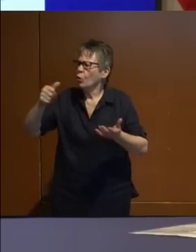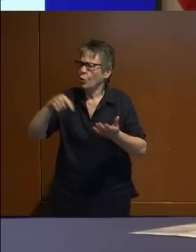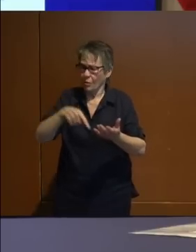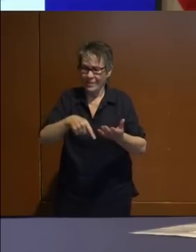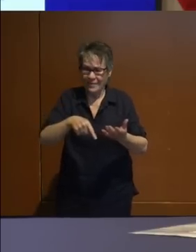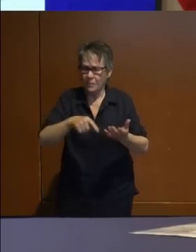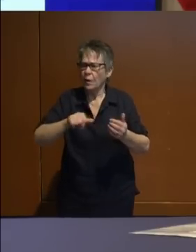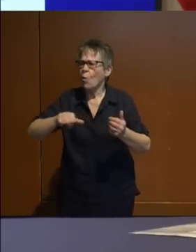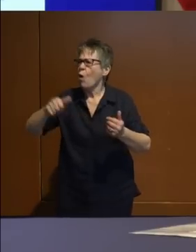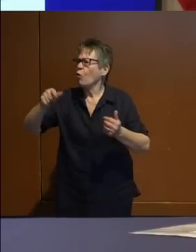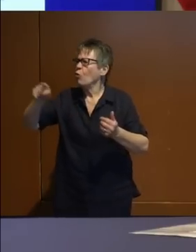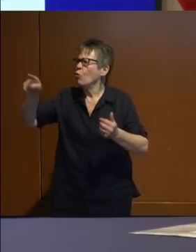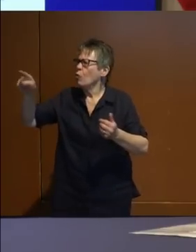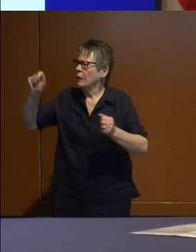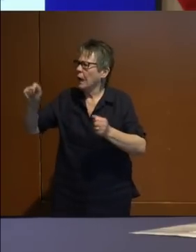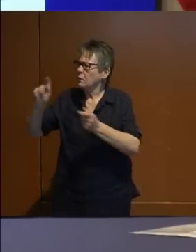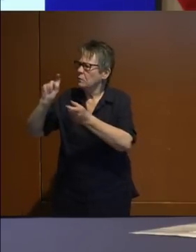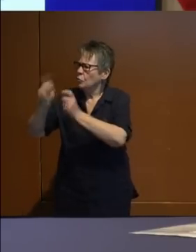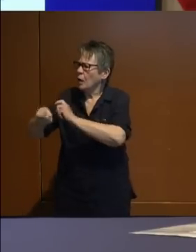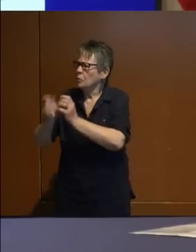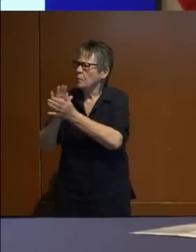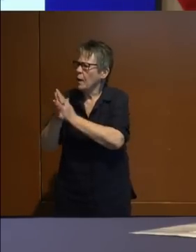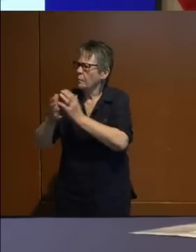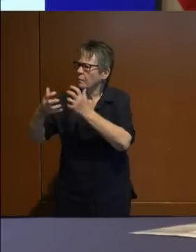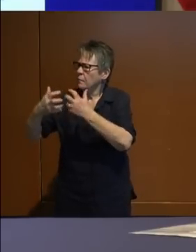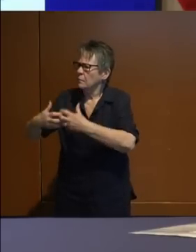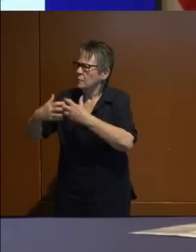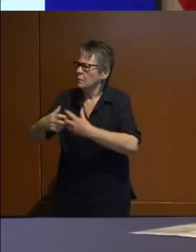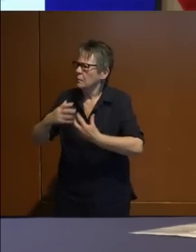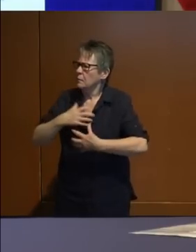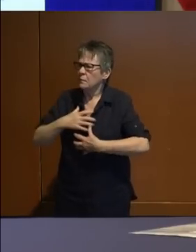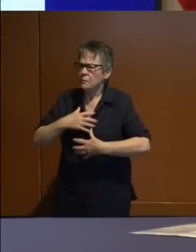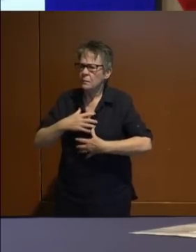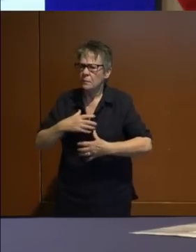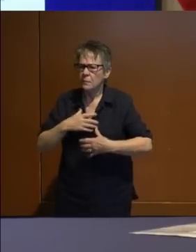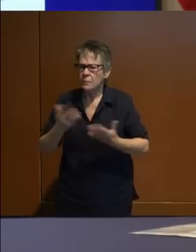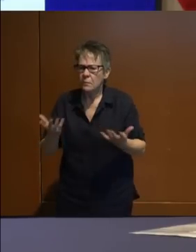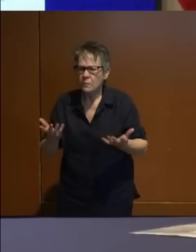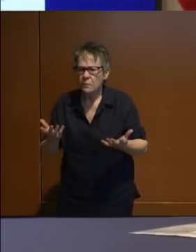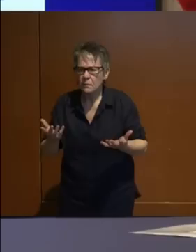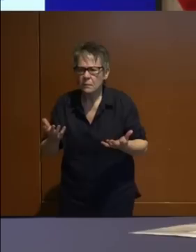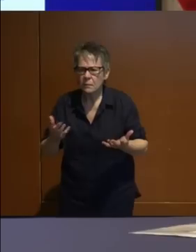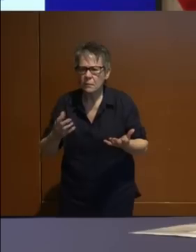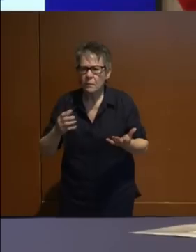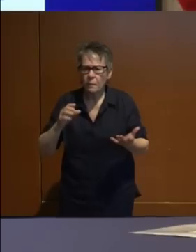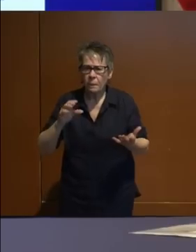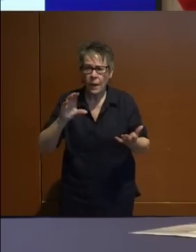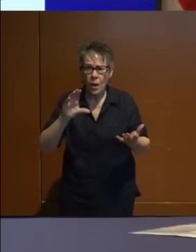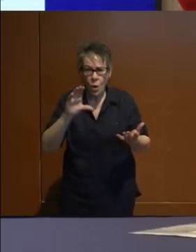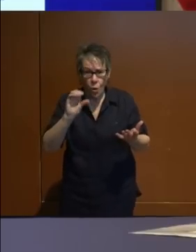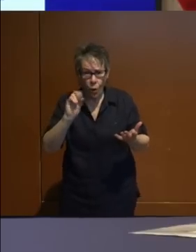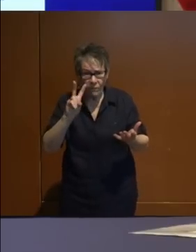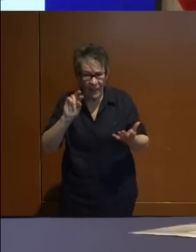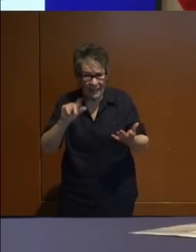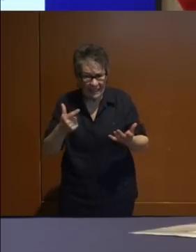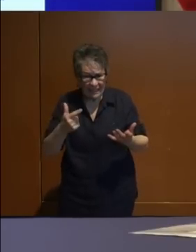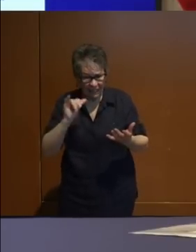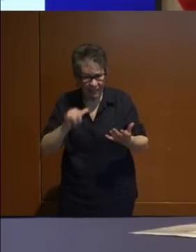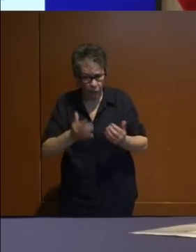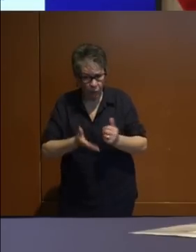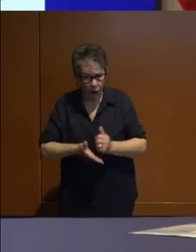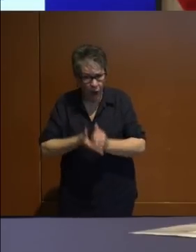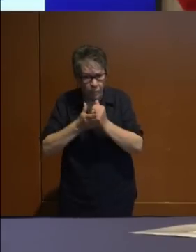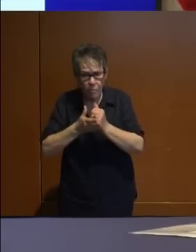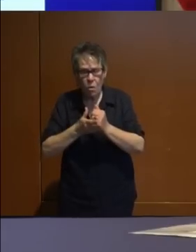co-ventilating is. Is it as good as a single ventilator? Does it actually work? Is there a percentage breakdown that we know of that this